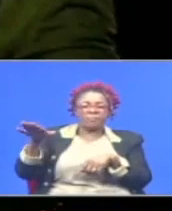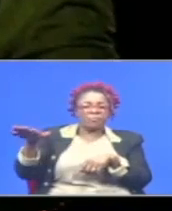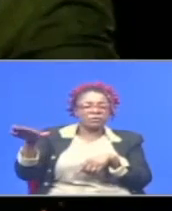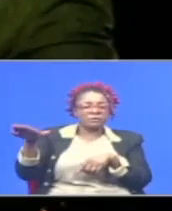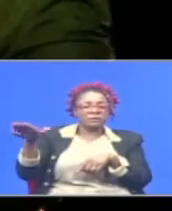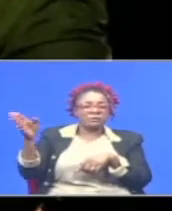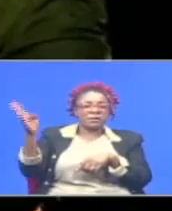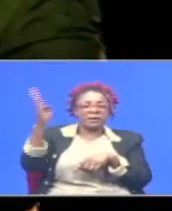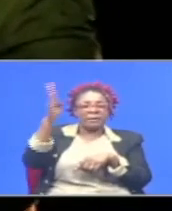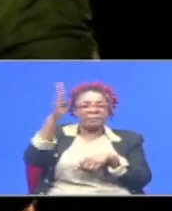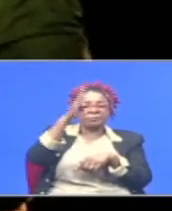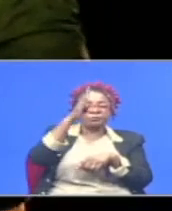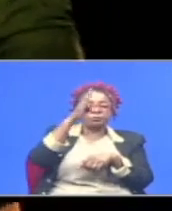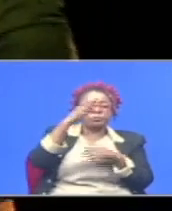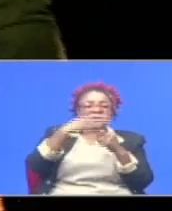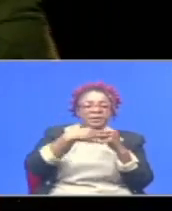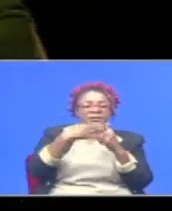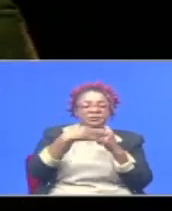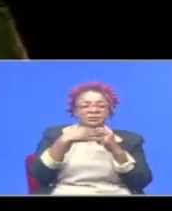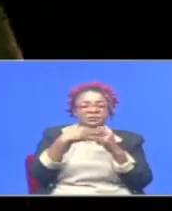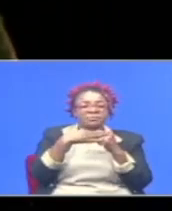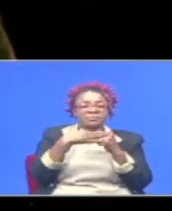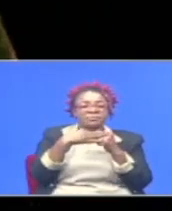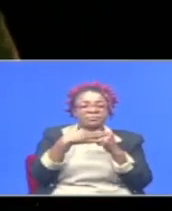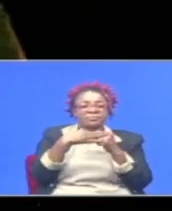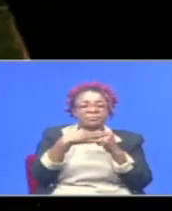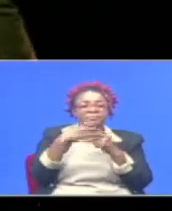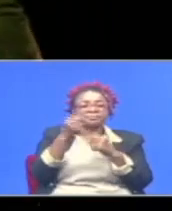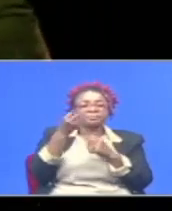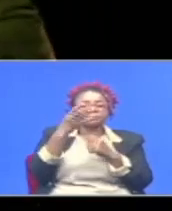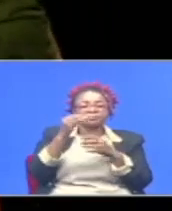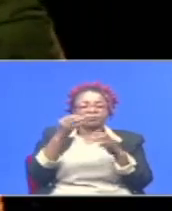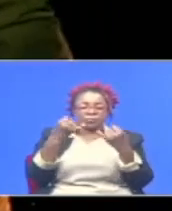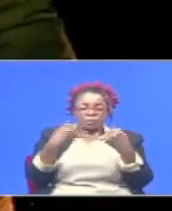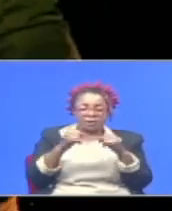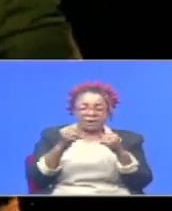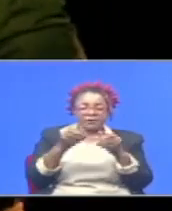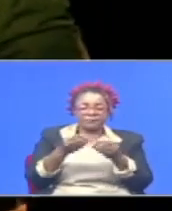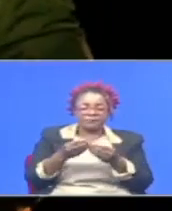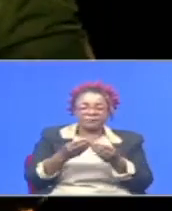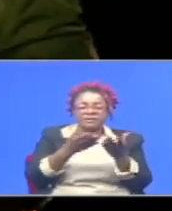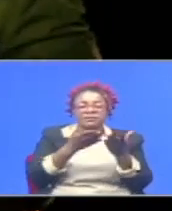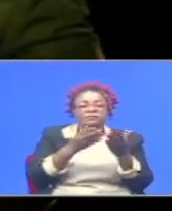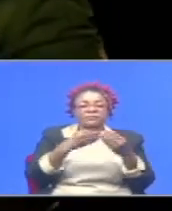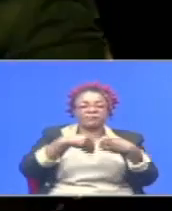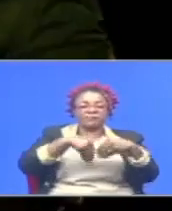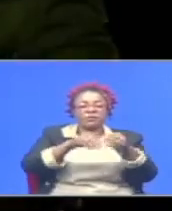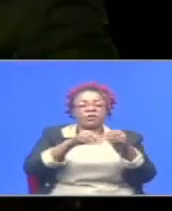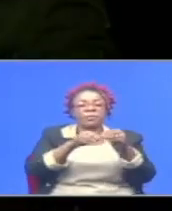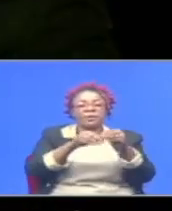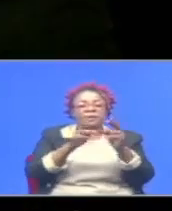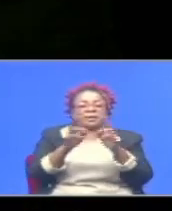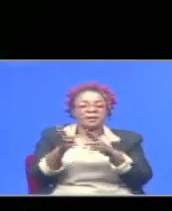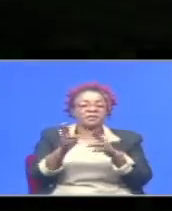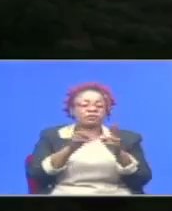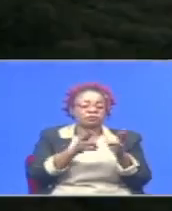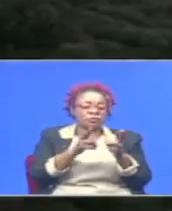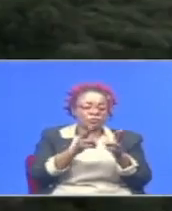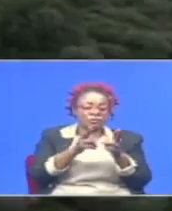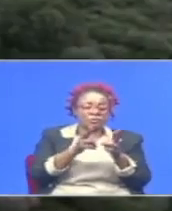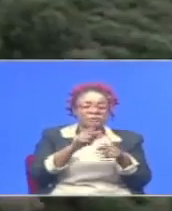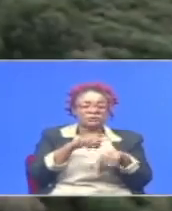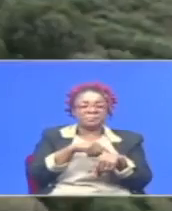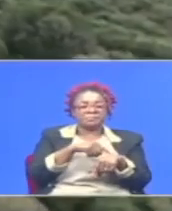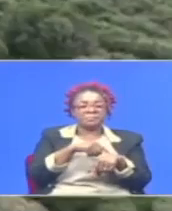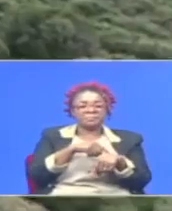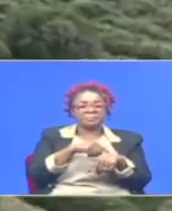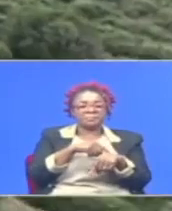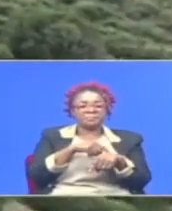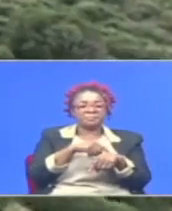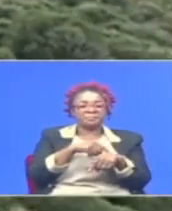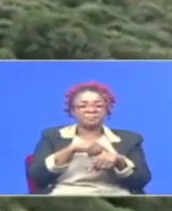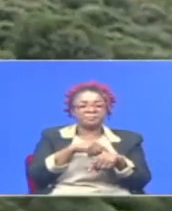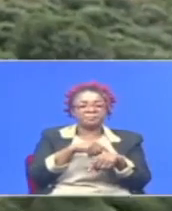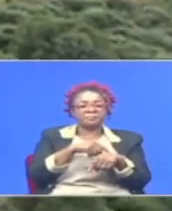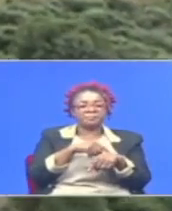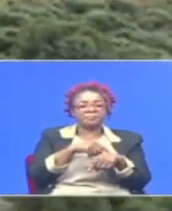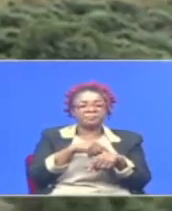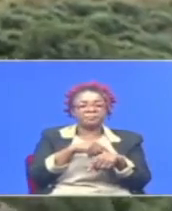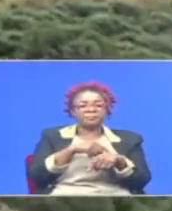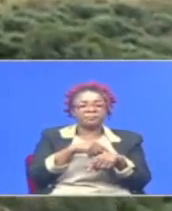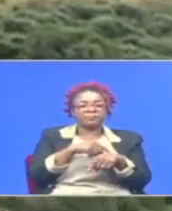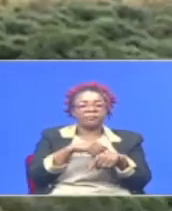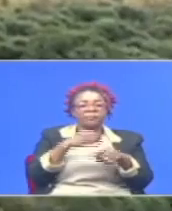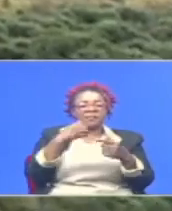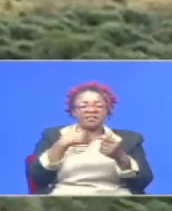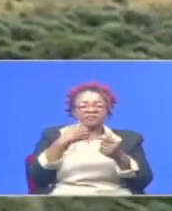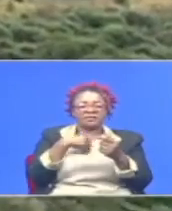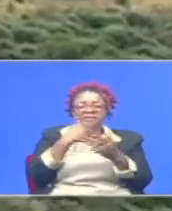to 8 a.m. So we try to feed them according to their natural rhythm. Loss of habitat has